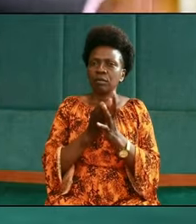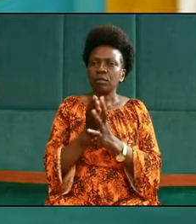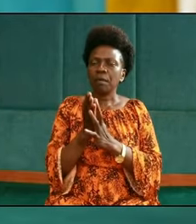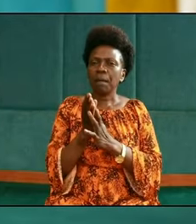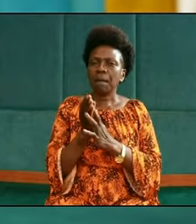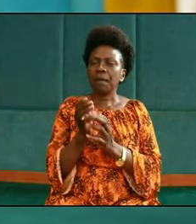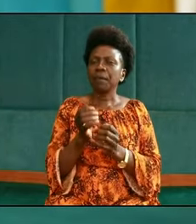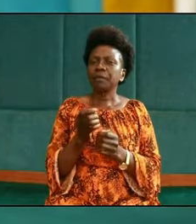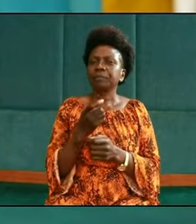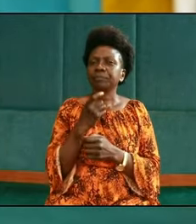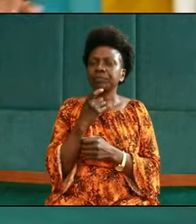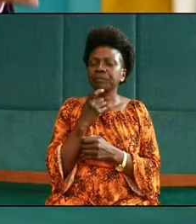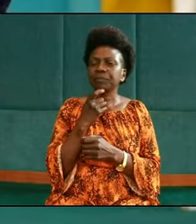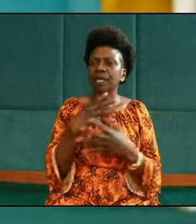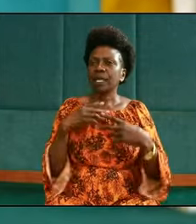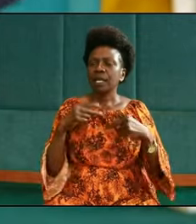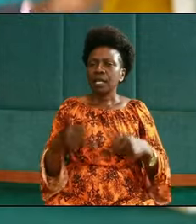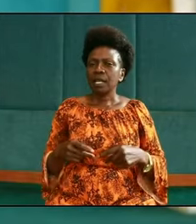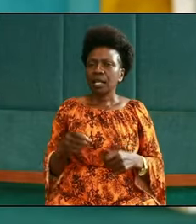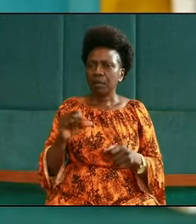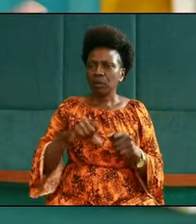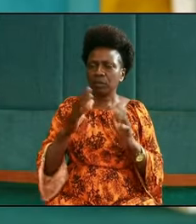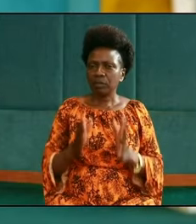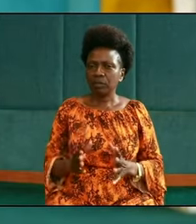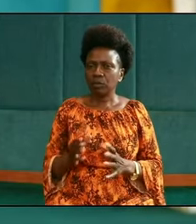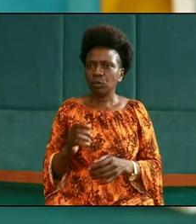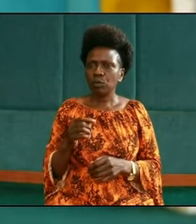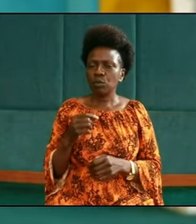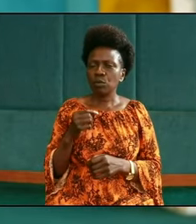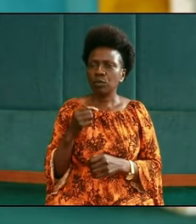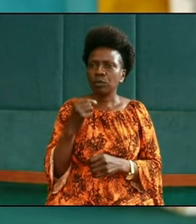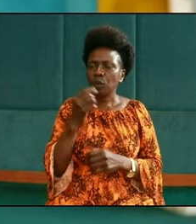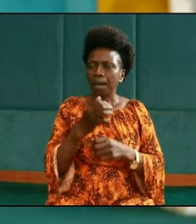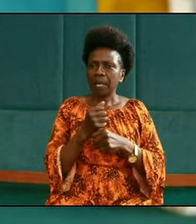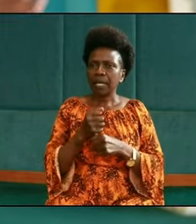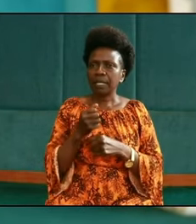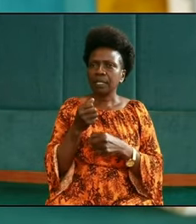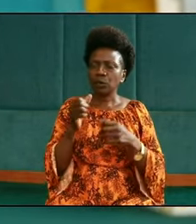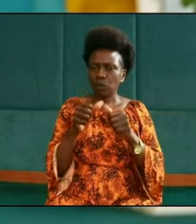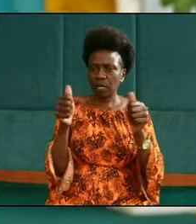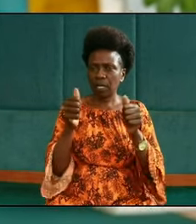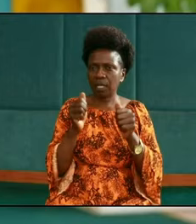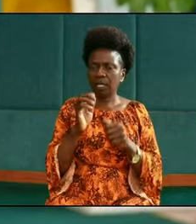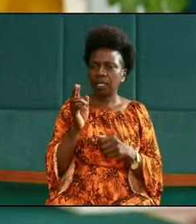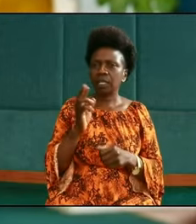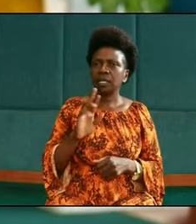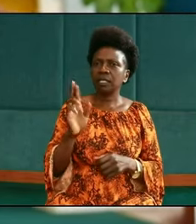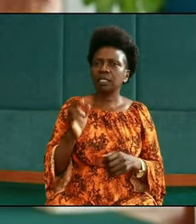who had given herself to make this a way of life, pursued this